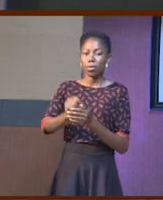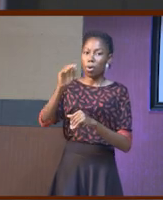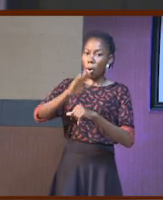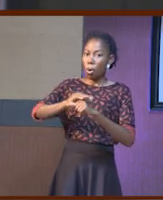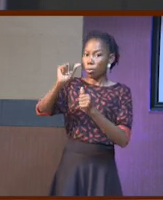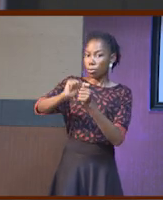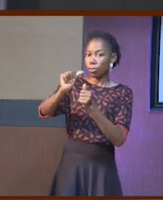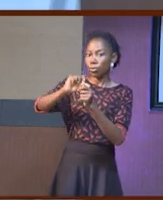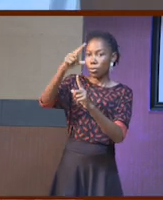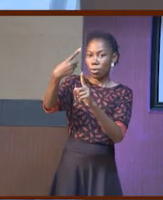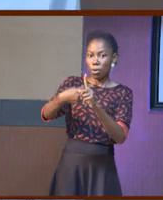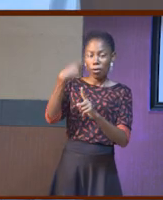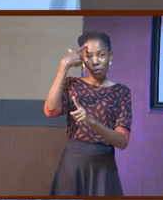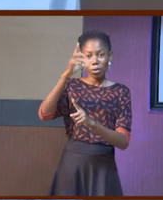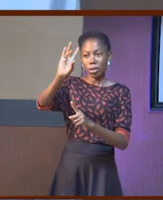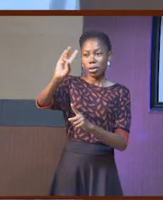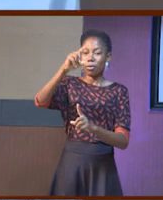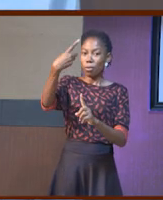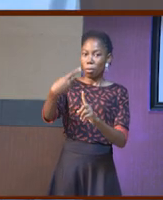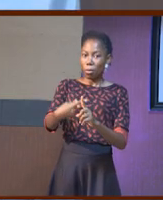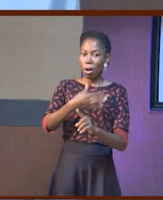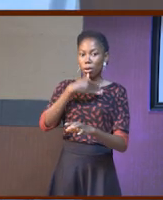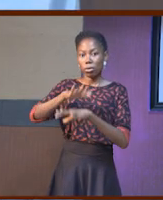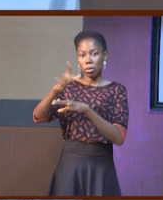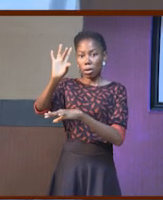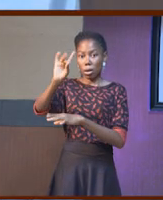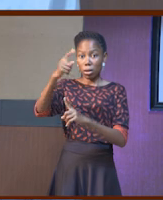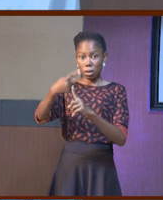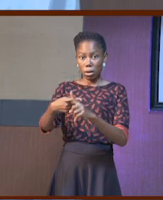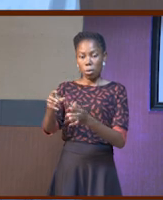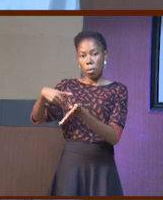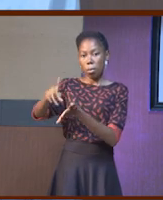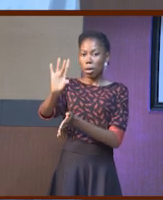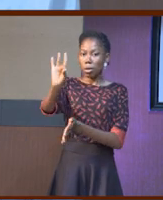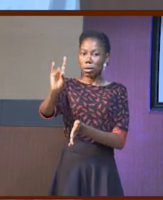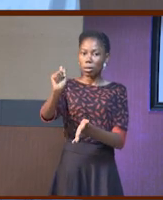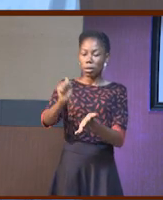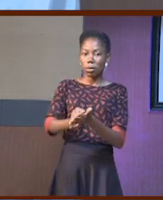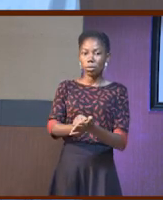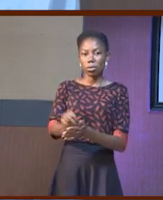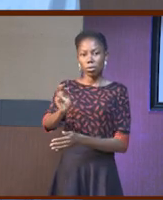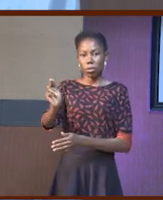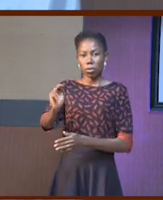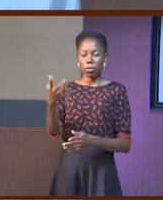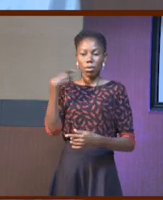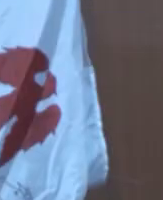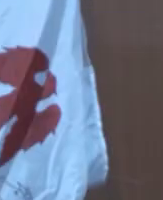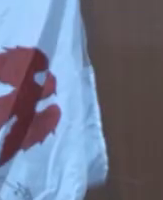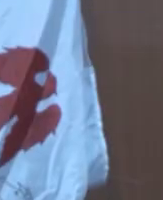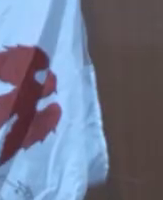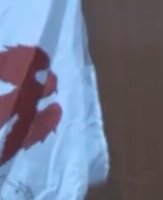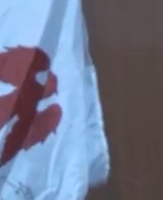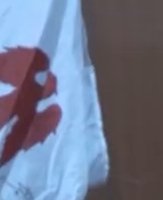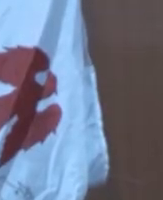on monthly basis for 7 months, and on the 8th month, the sum of 80,000 naira. Judgment for the plaintiff